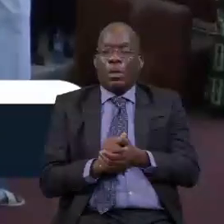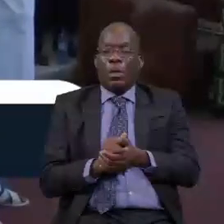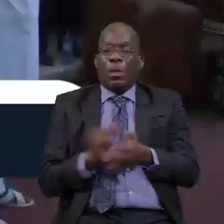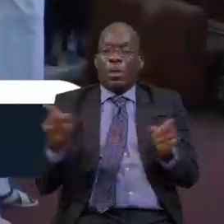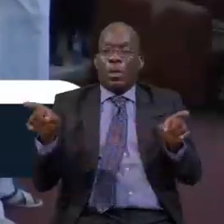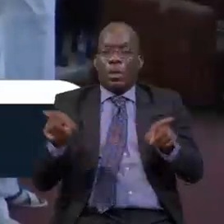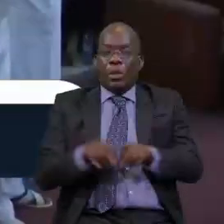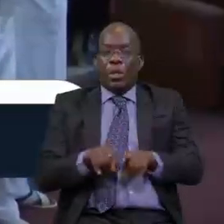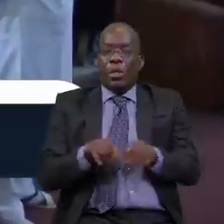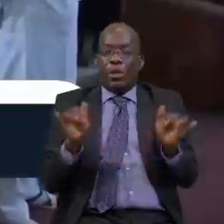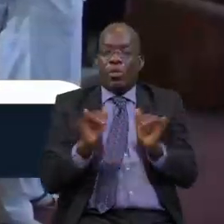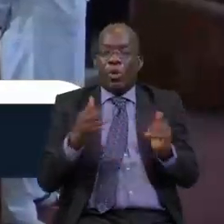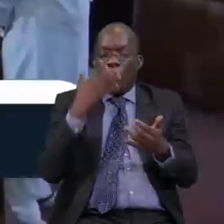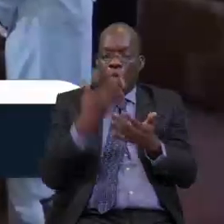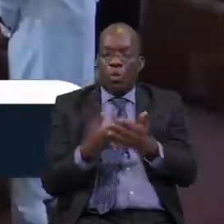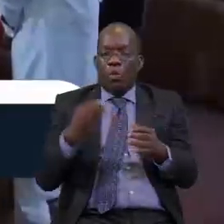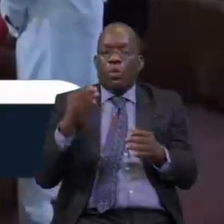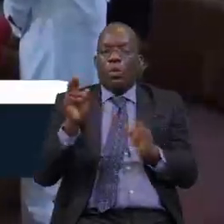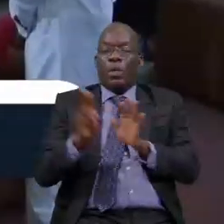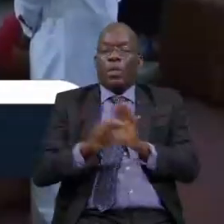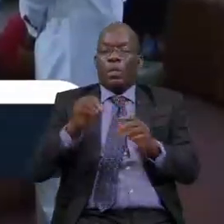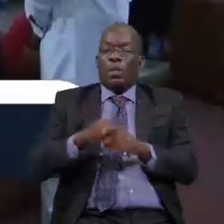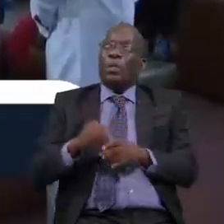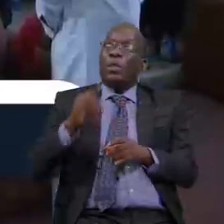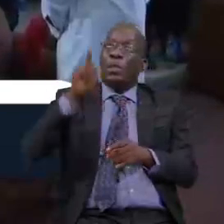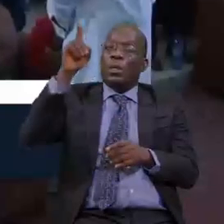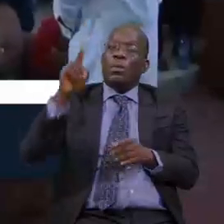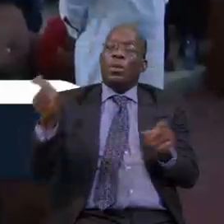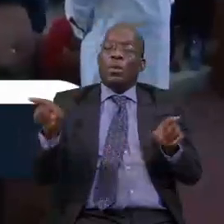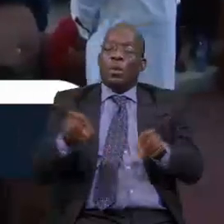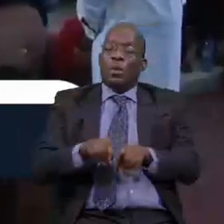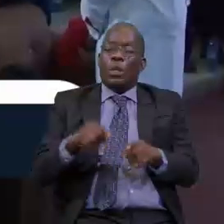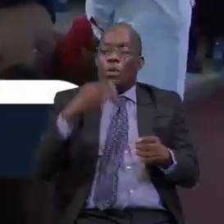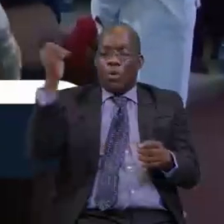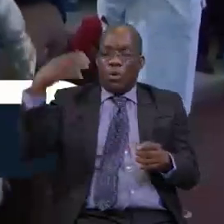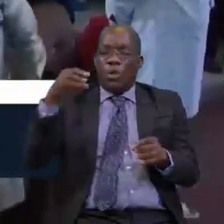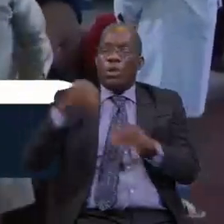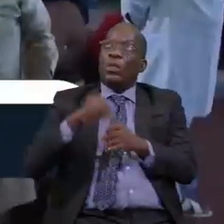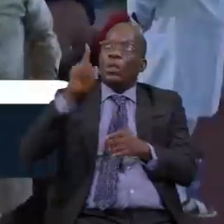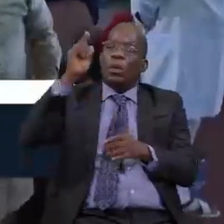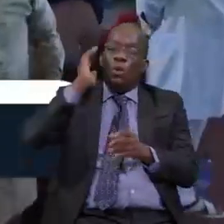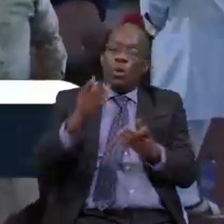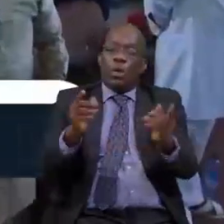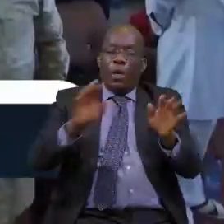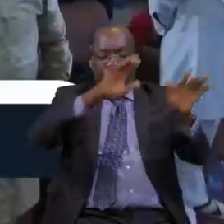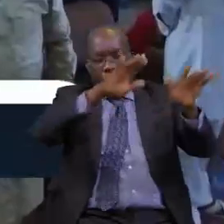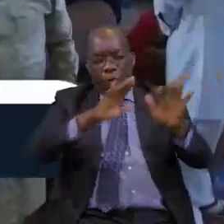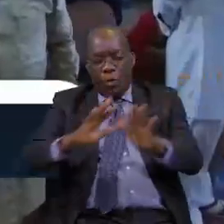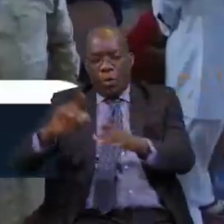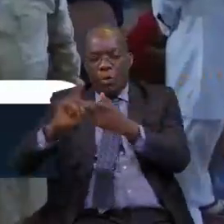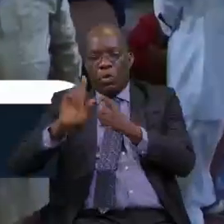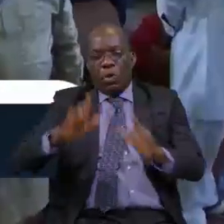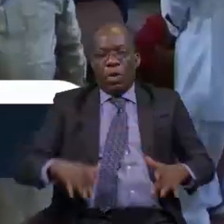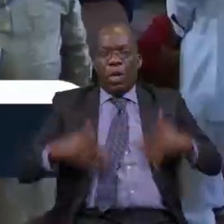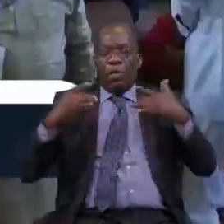him and the same grace in him will flow into your life. The moment you say, I didn't know that before,